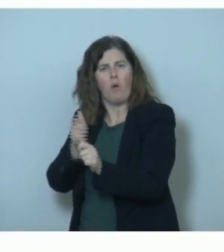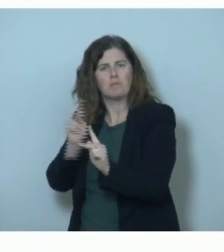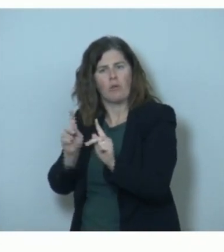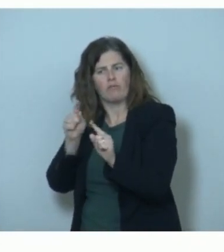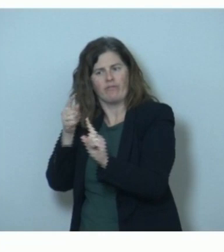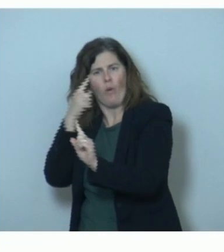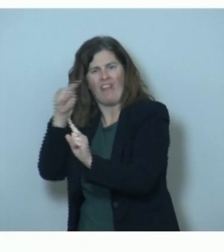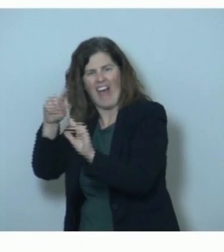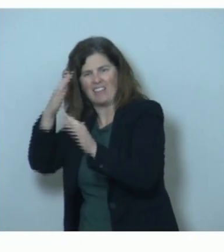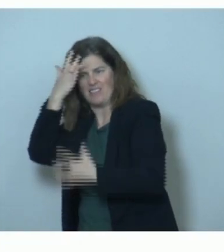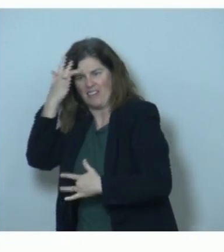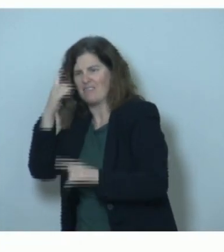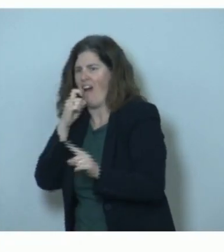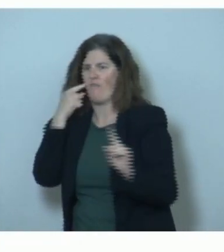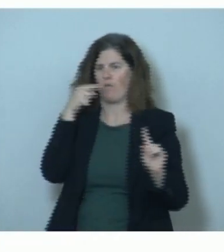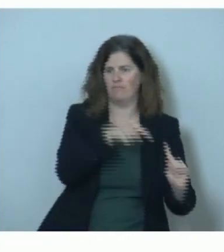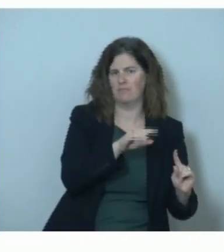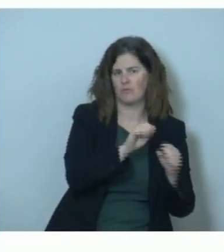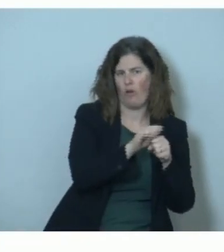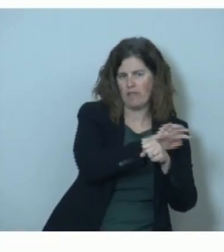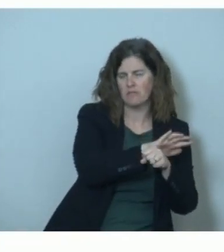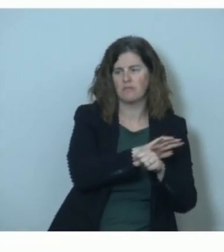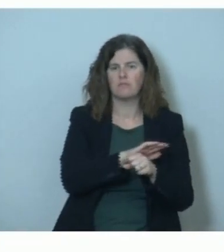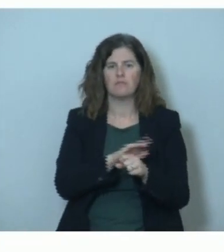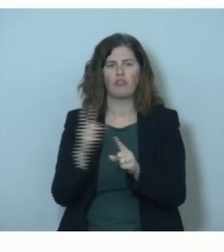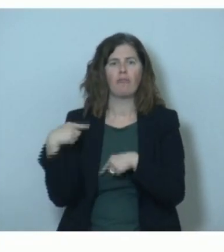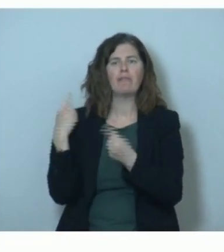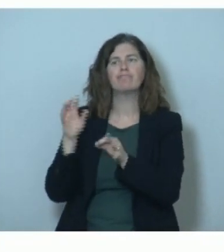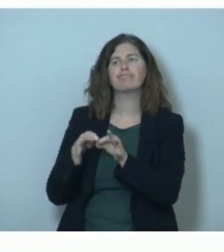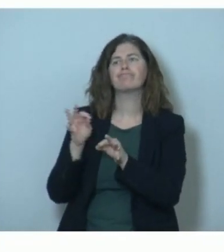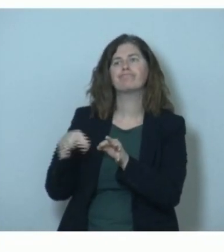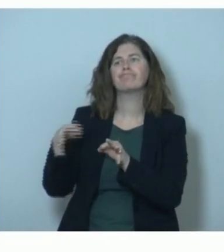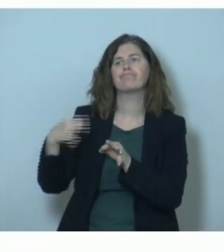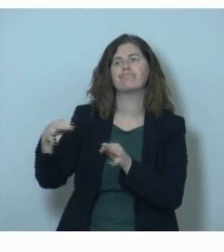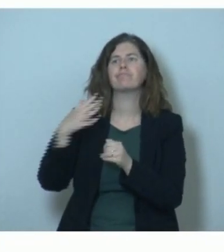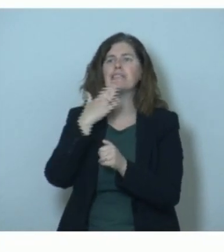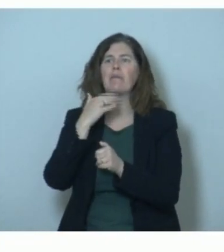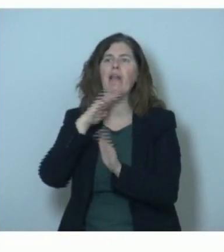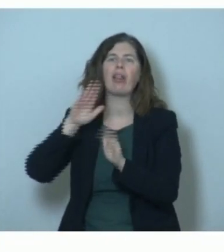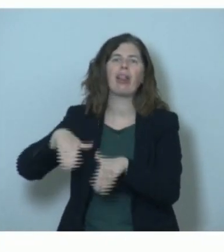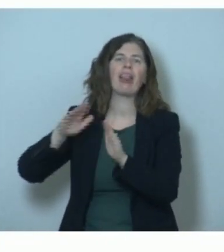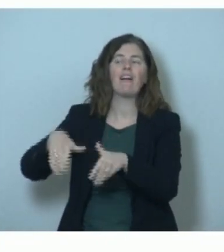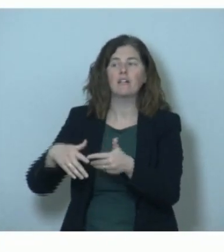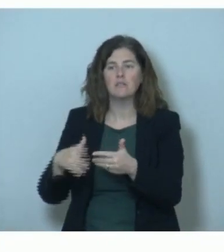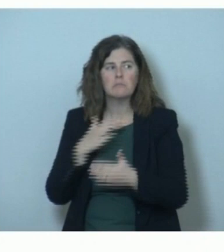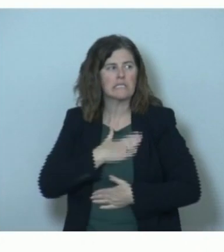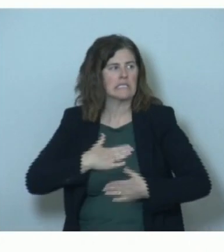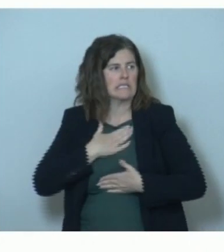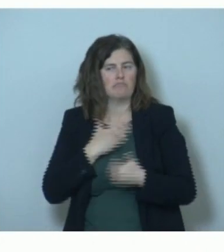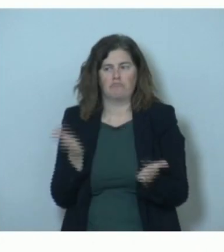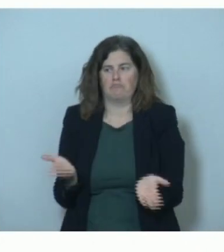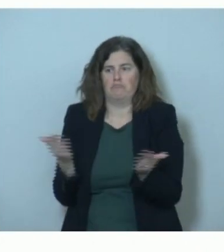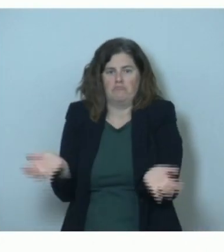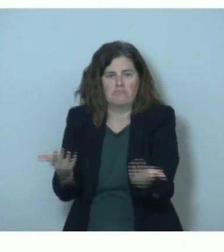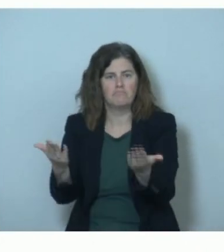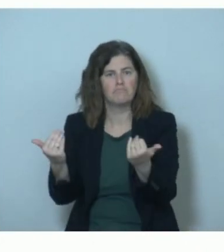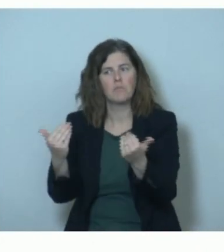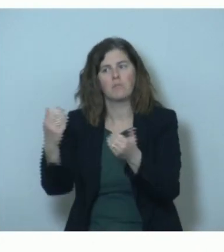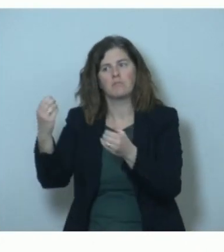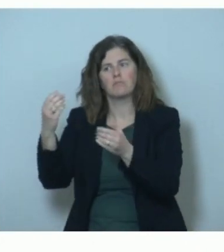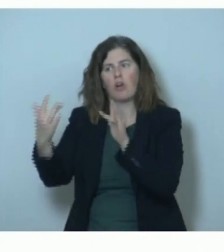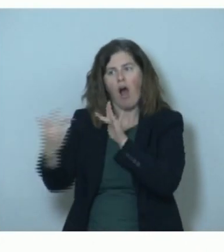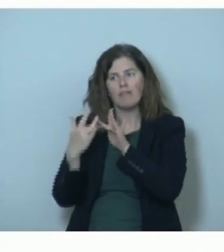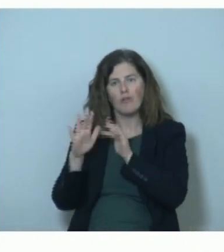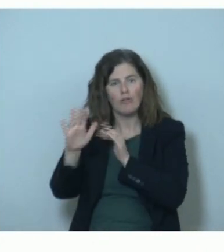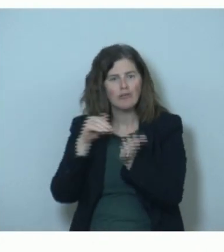fall off and monitoring of diabetes control. And so please, urging you today to get back in touch